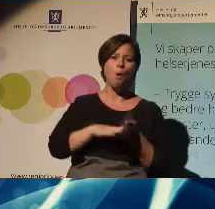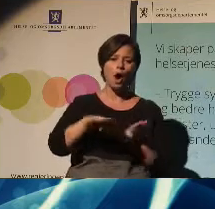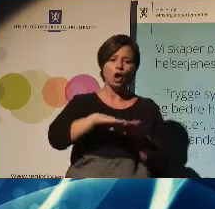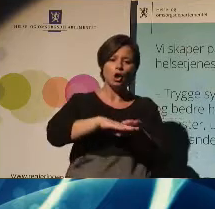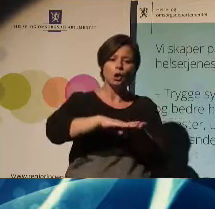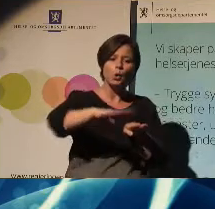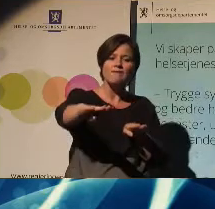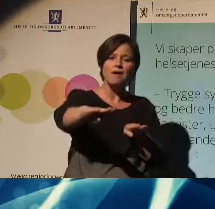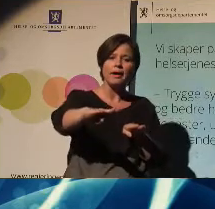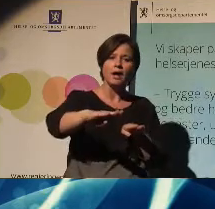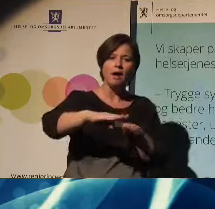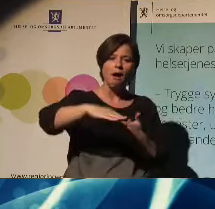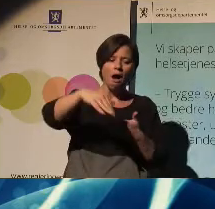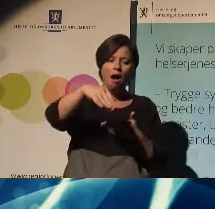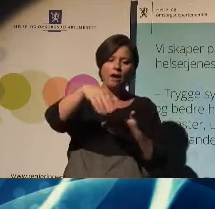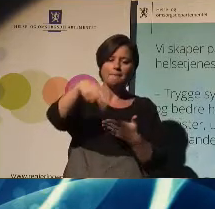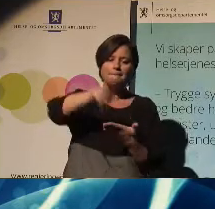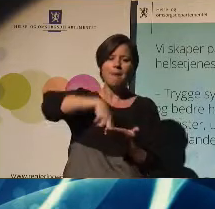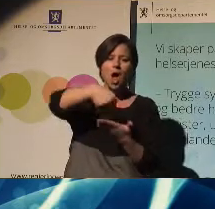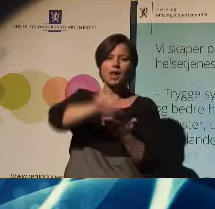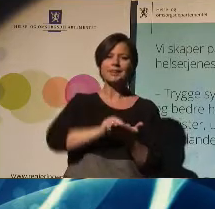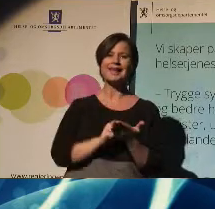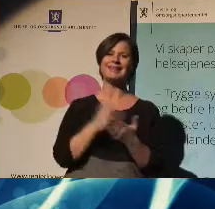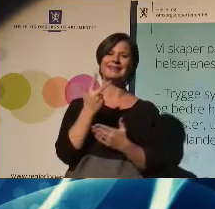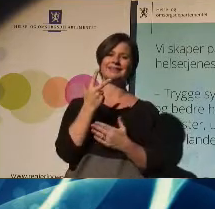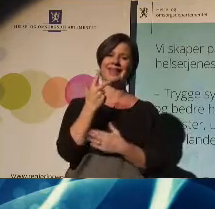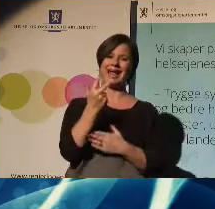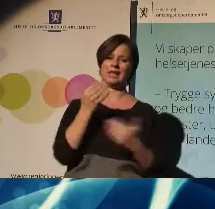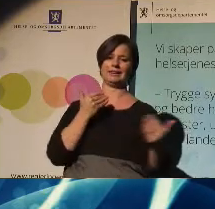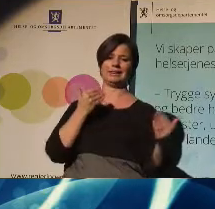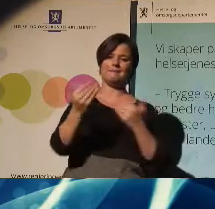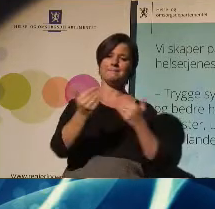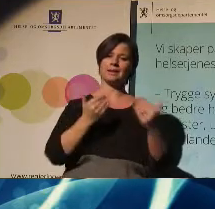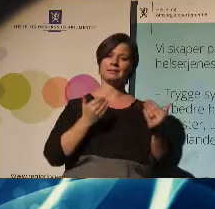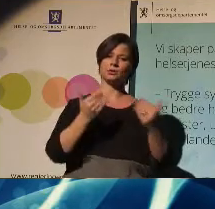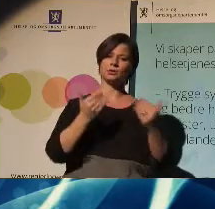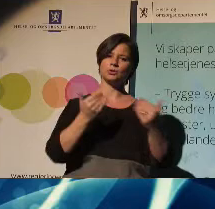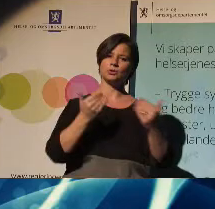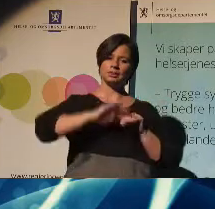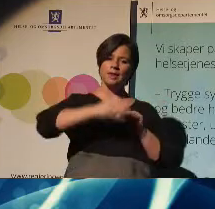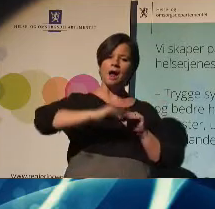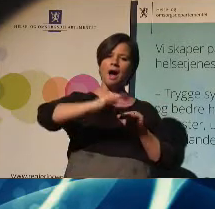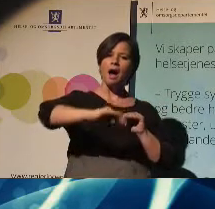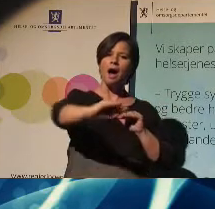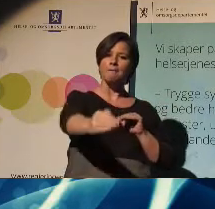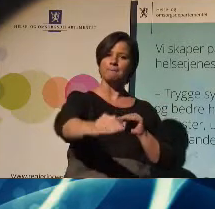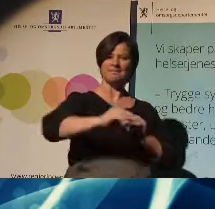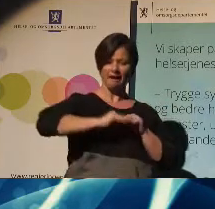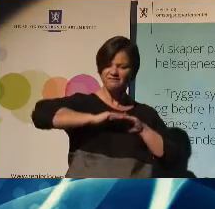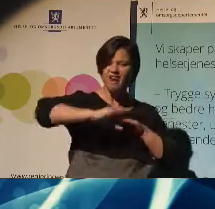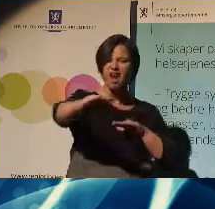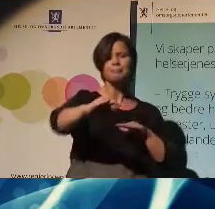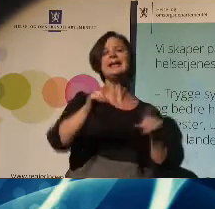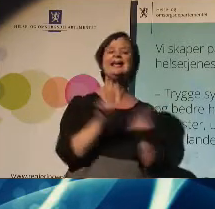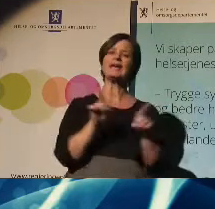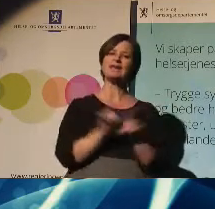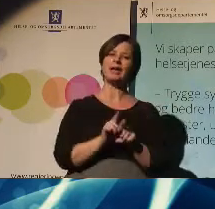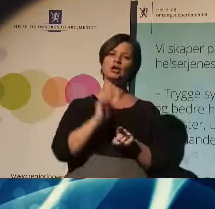a three-dimensional illusion of a staircase. It's flat as a pancake, and it allows him to